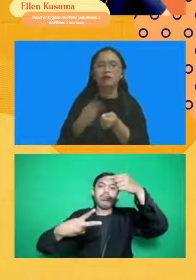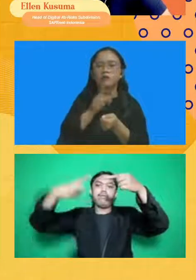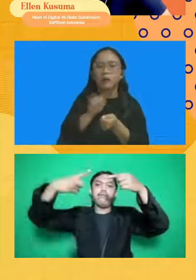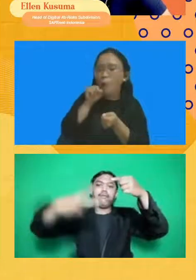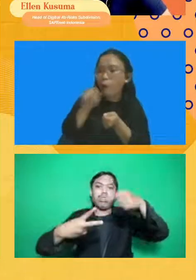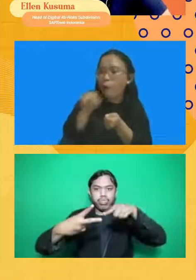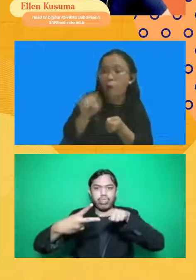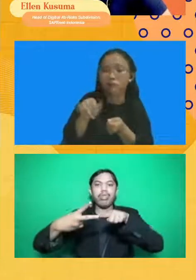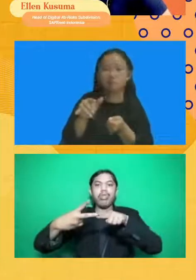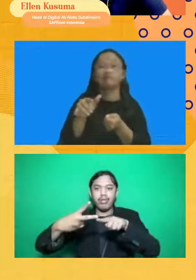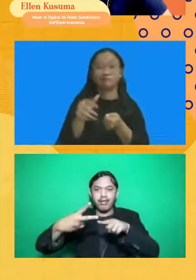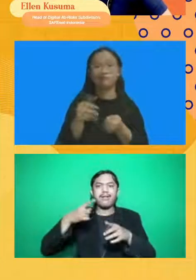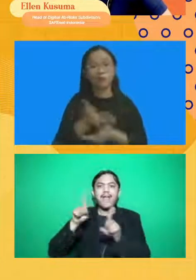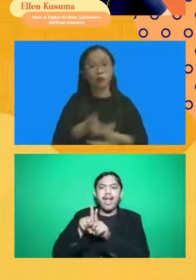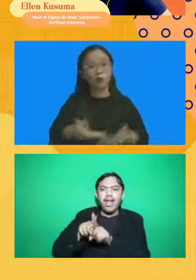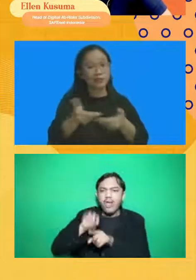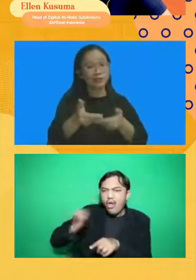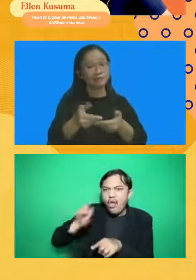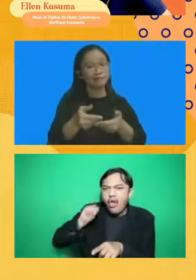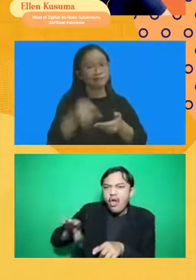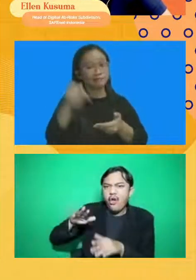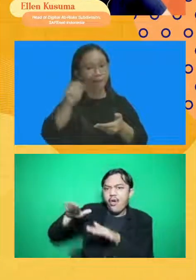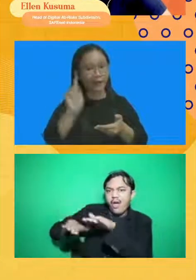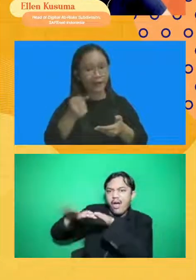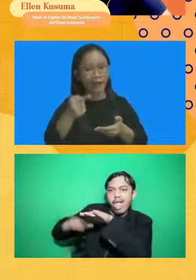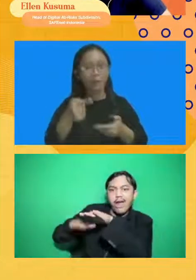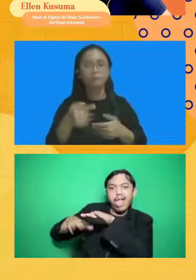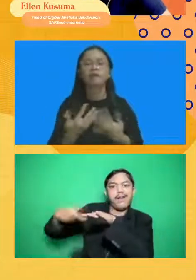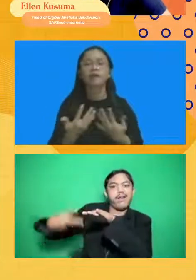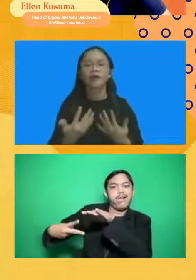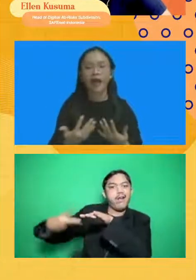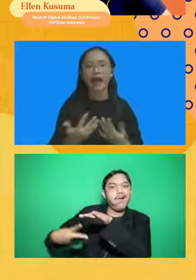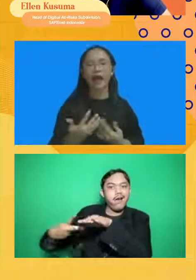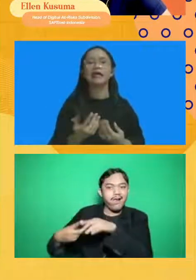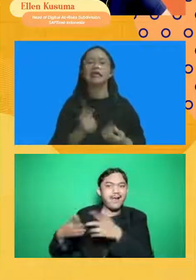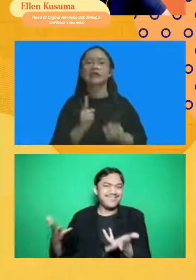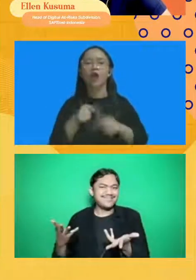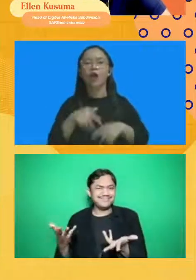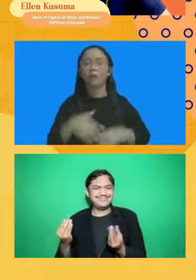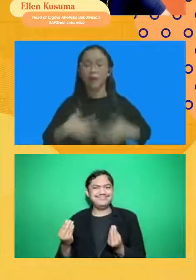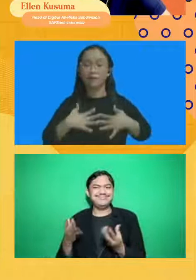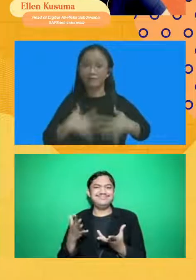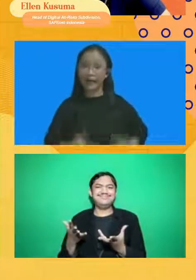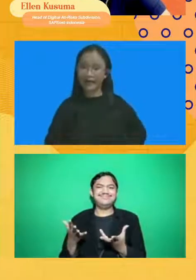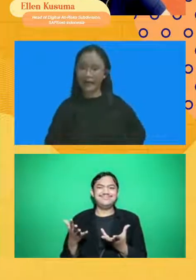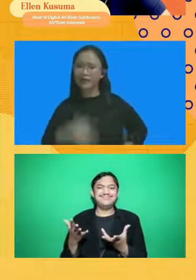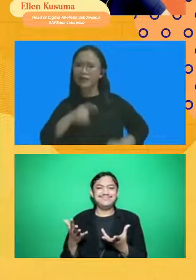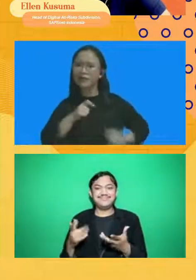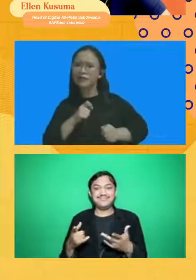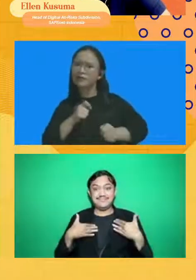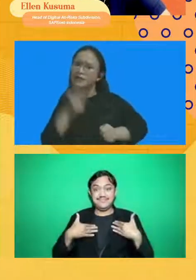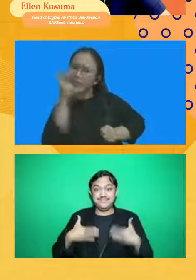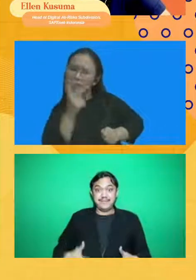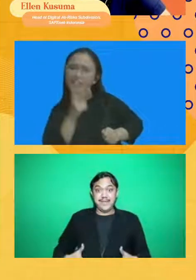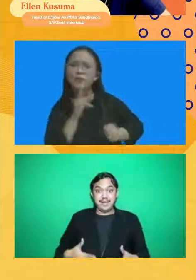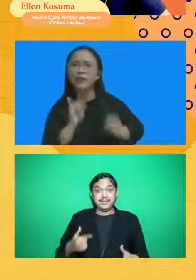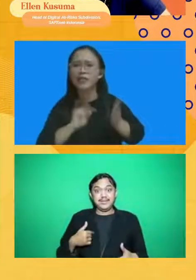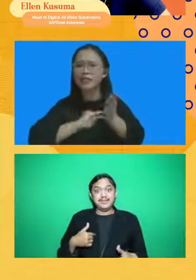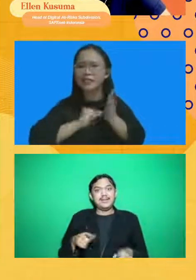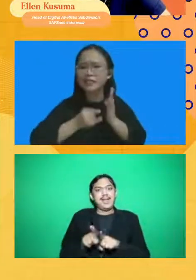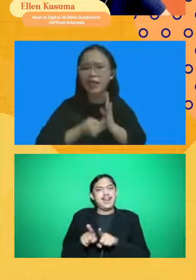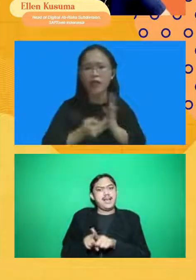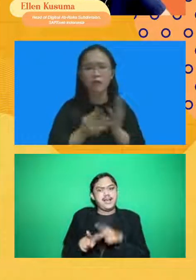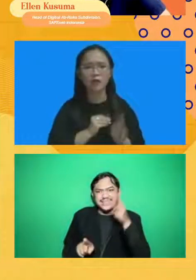situation, right? And when the body is represented digitally through, say, selfie,